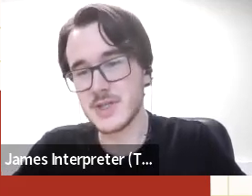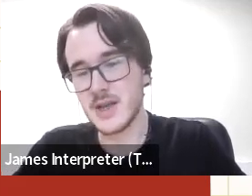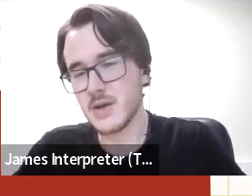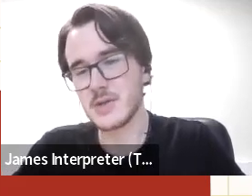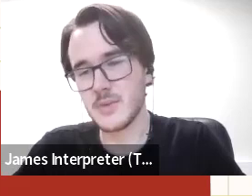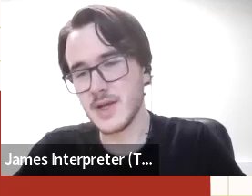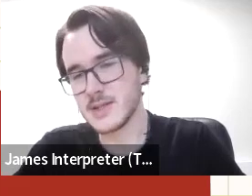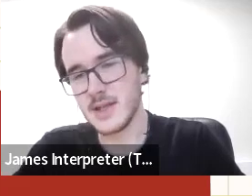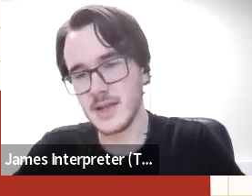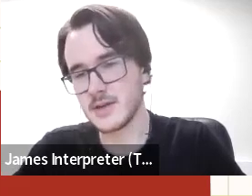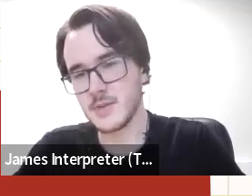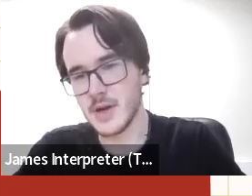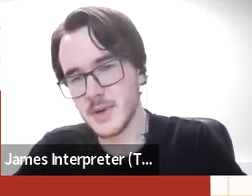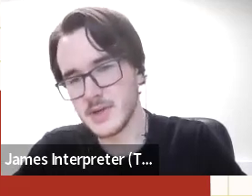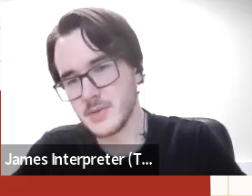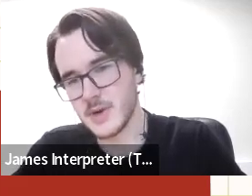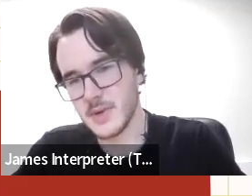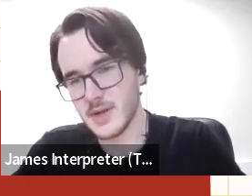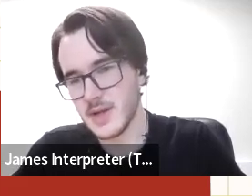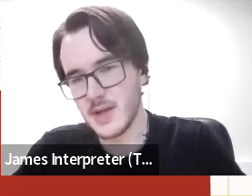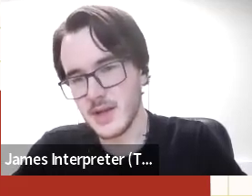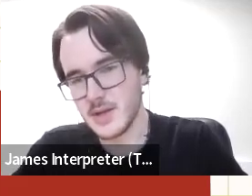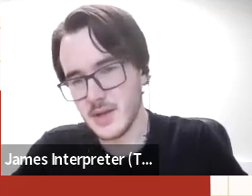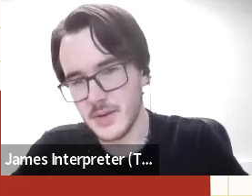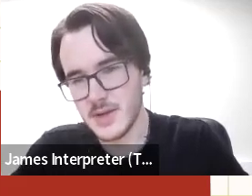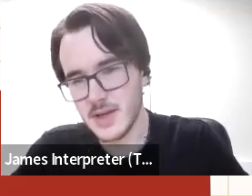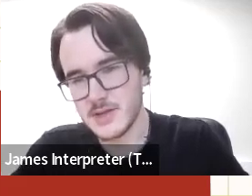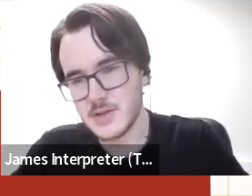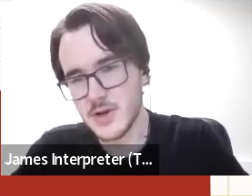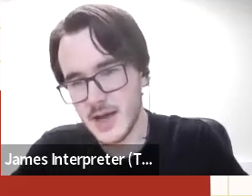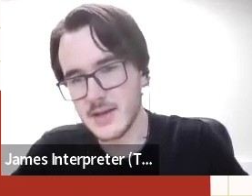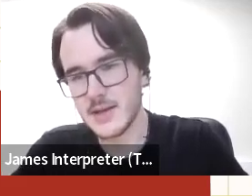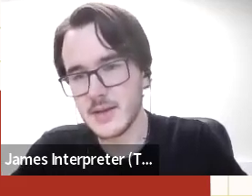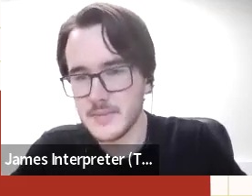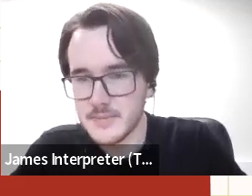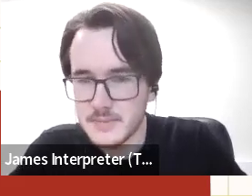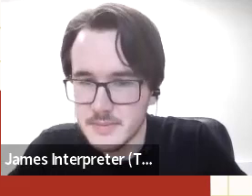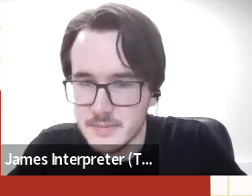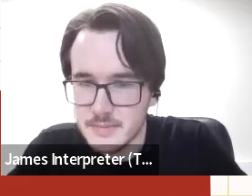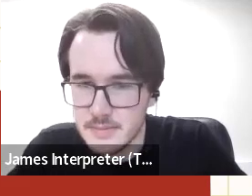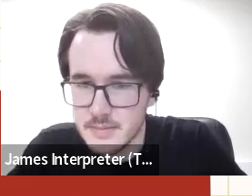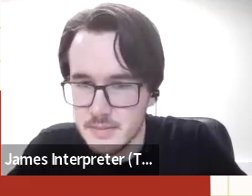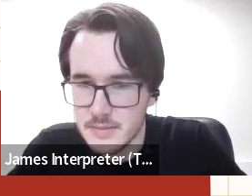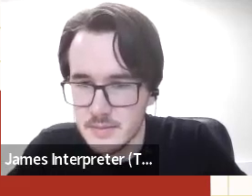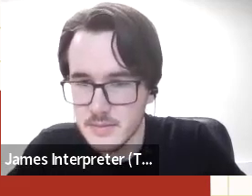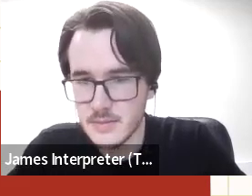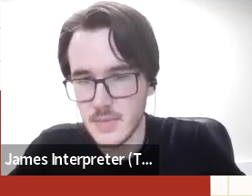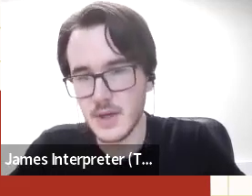Also, don't say, oh, don't worry, I'll tell you later. Don't worry about it. Don't worry about it. No, just try.